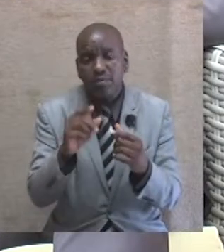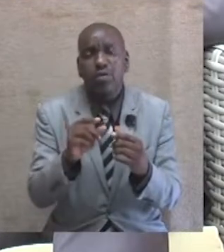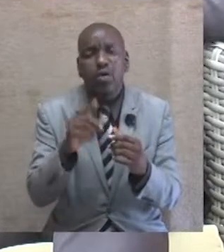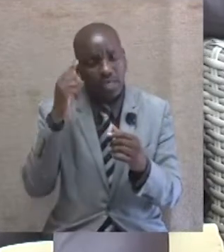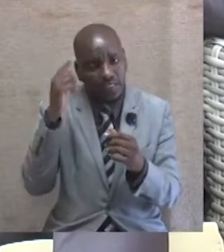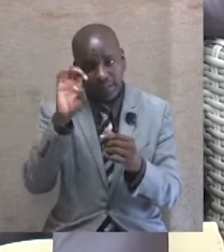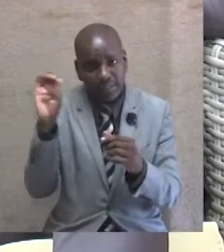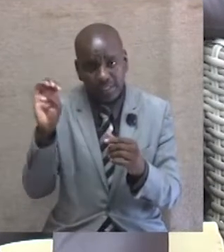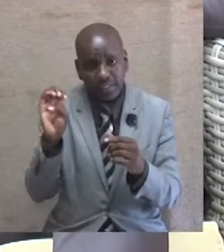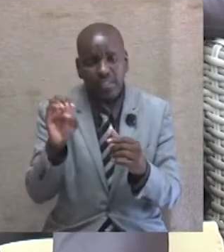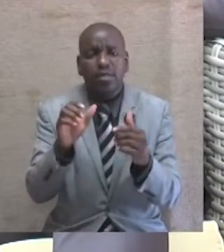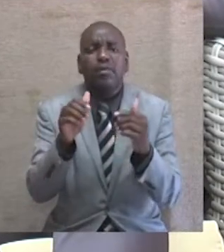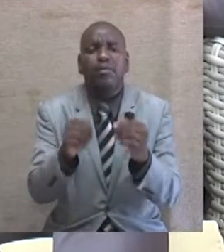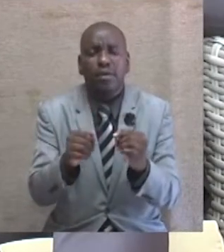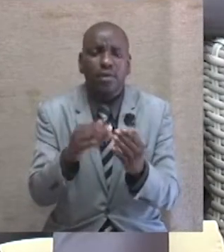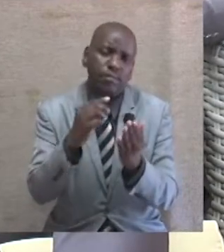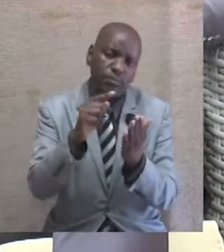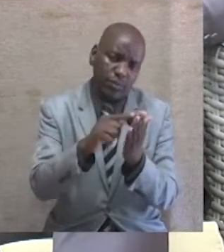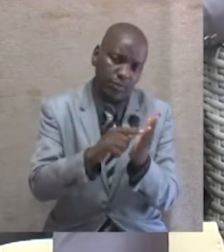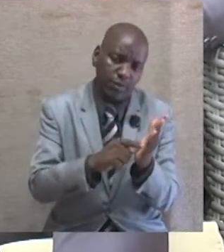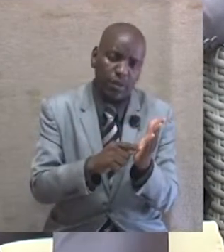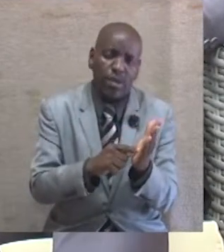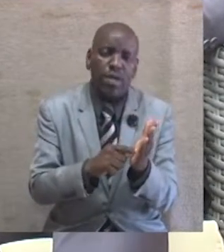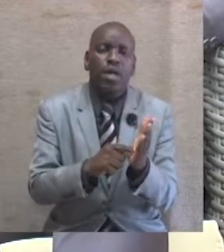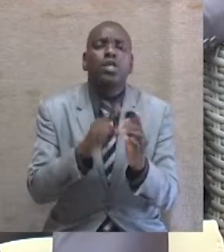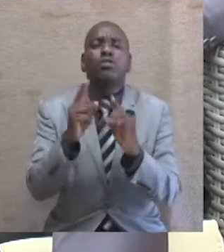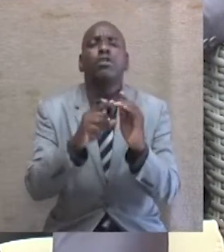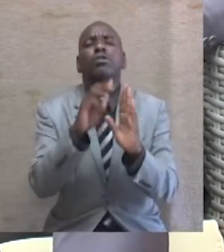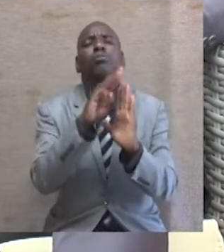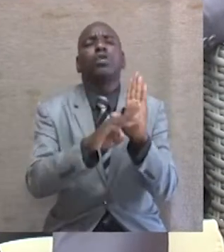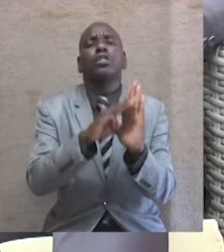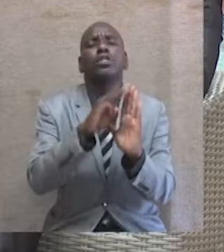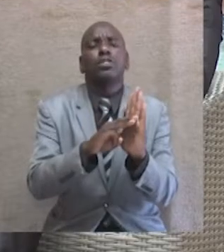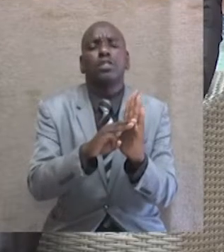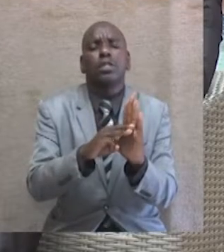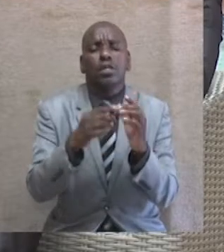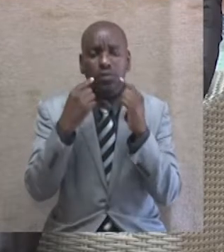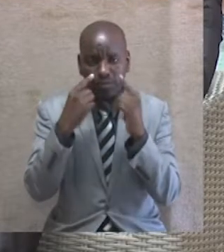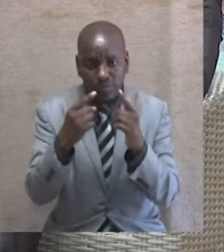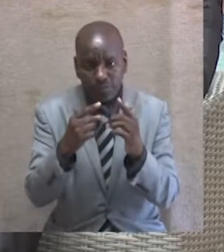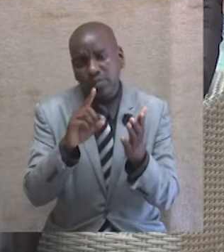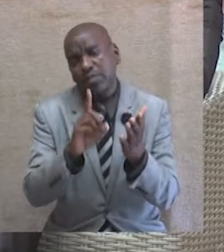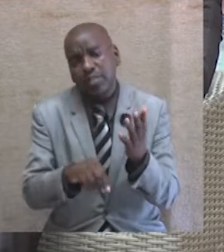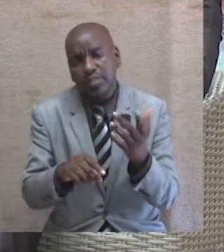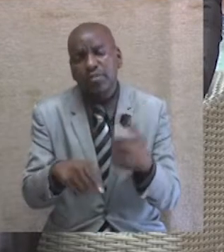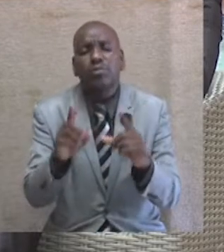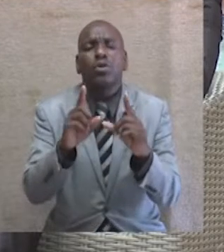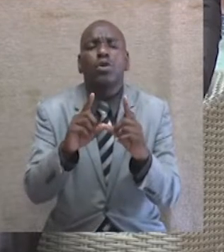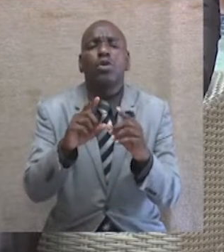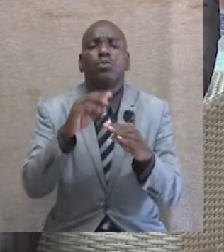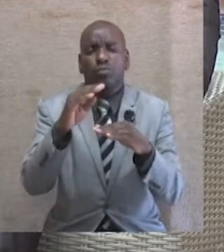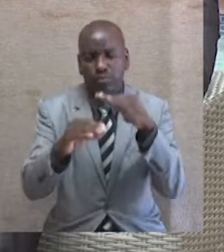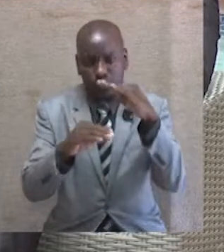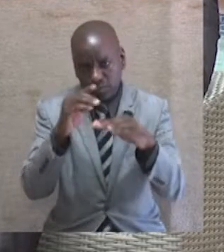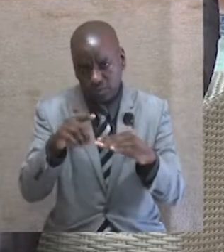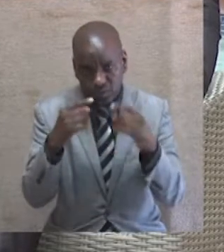So an examination is drafted as informed by a certain policy. So there's something that needs to start for another